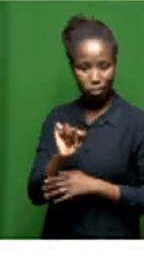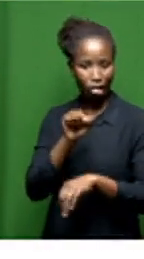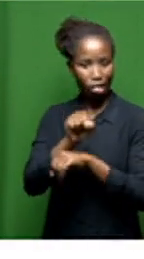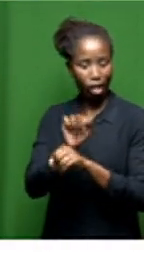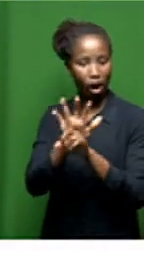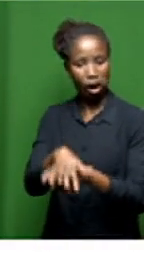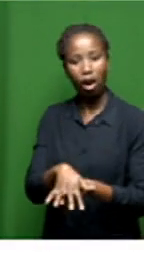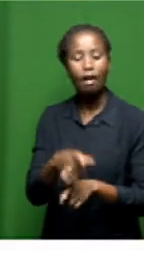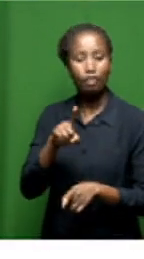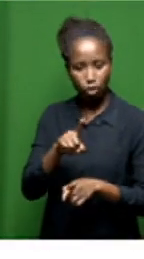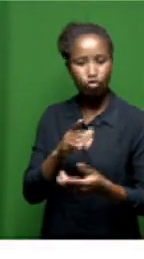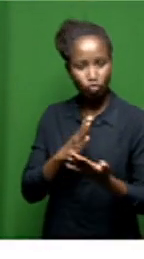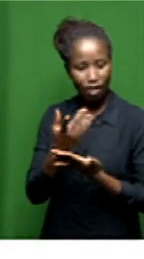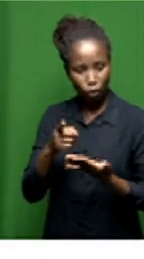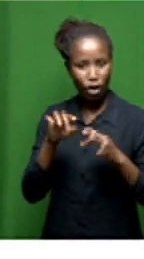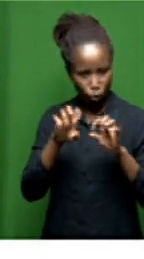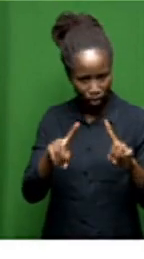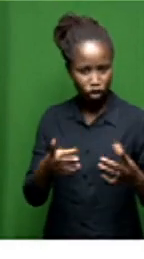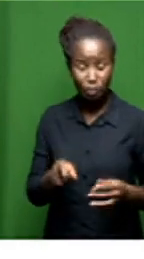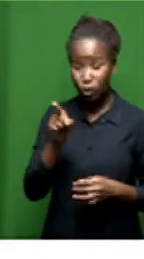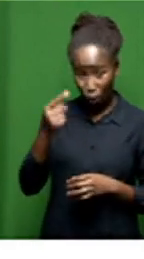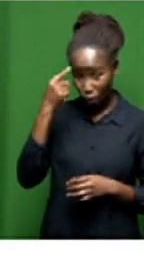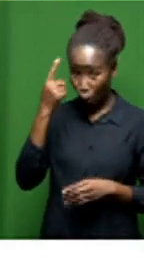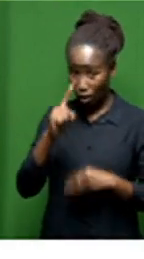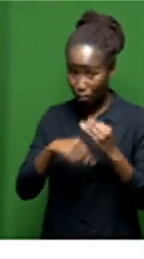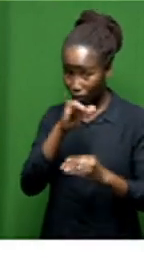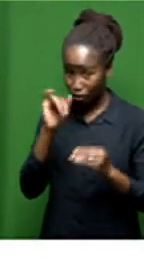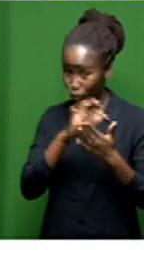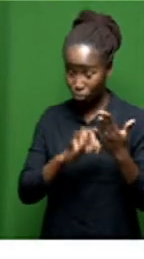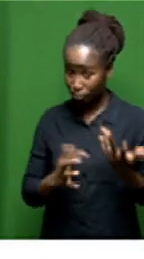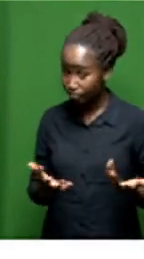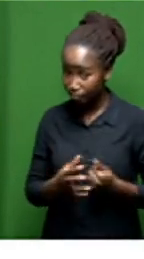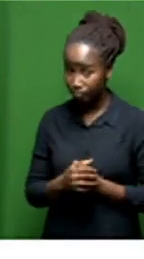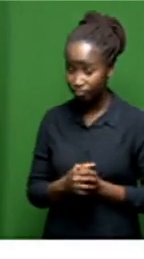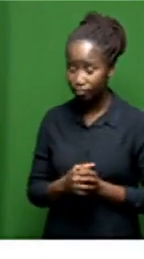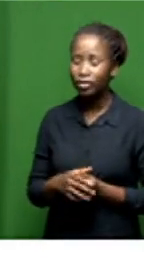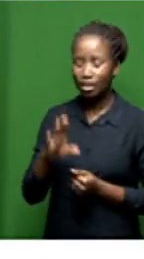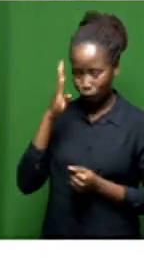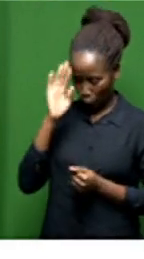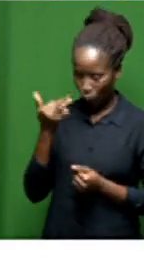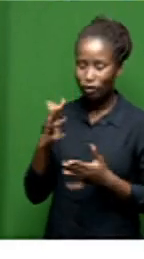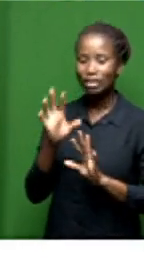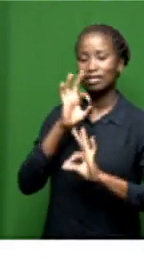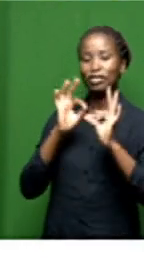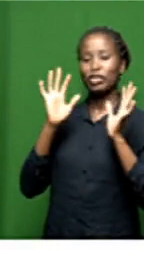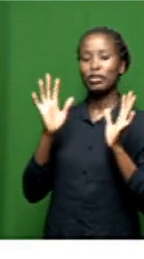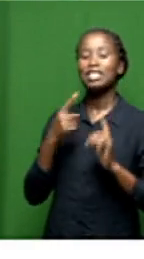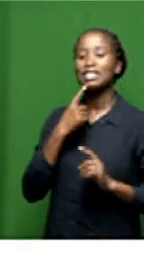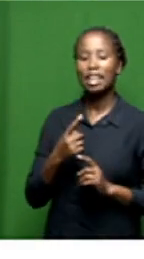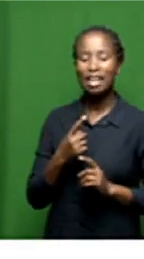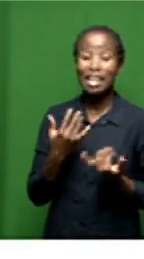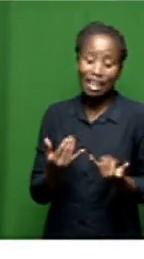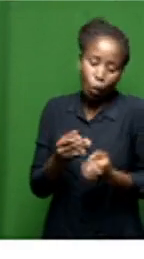to an education. So what's your view on that? I know you said at the beginning that perhaps it's a bit